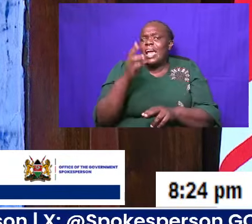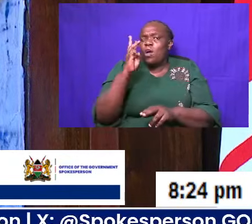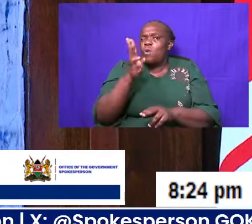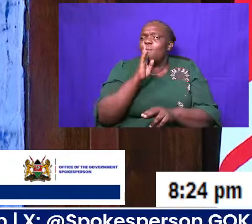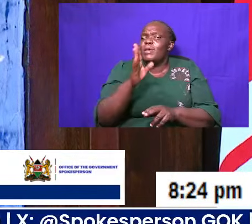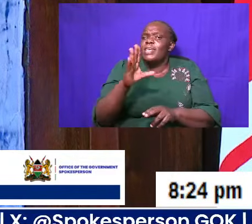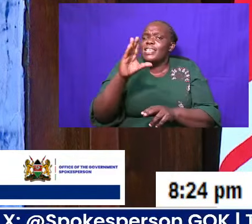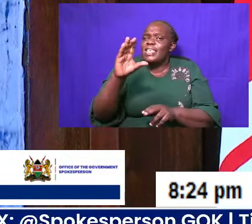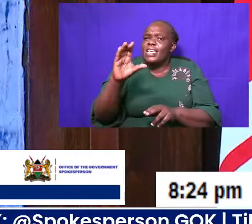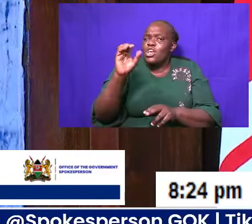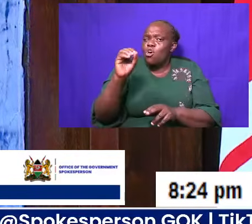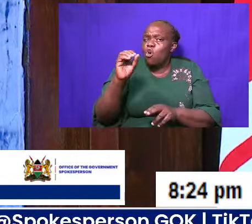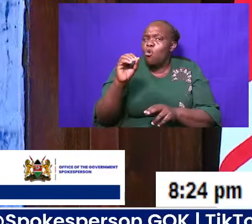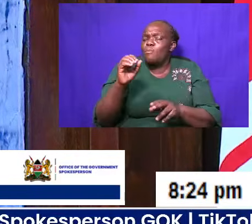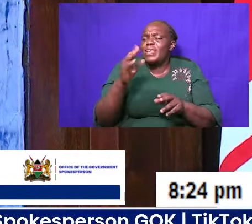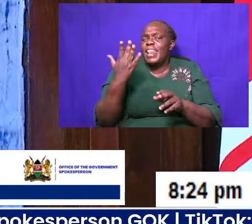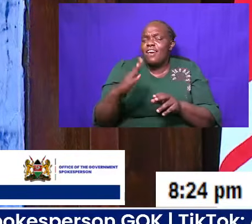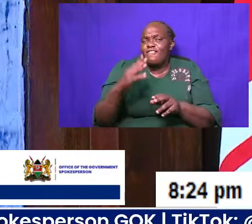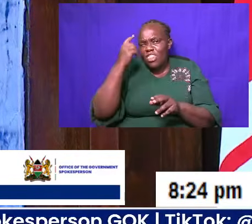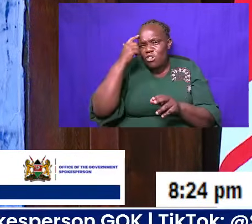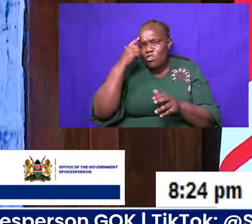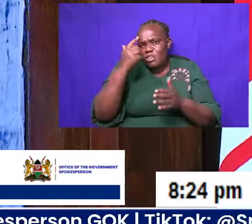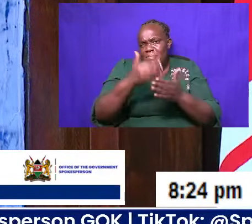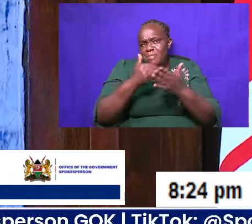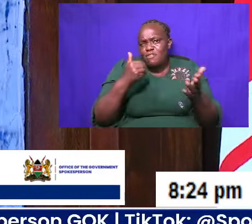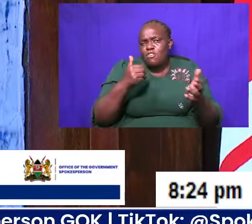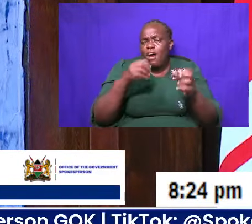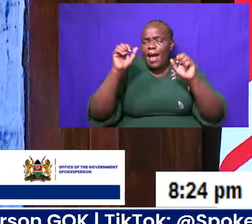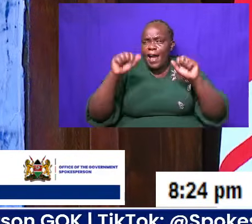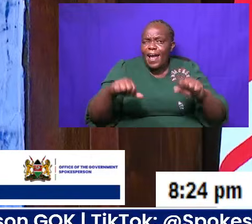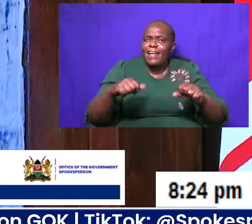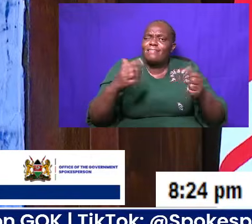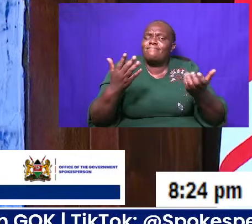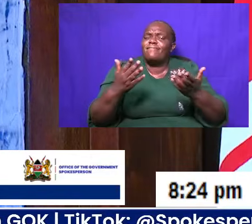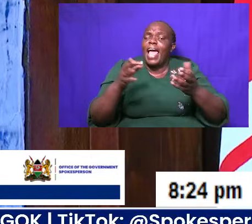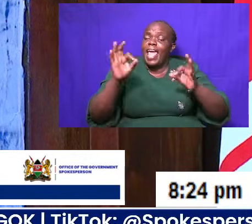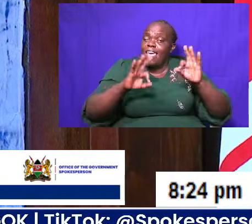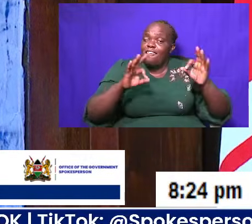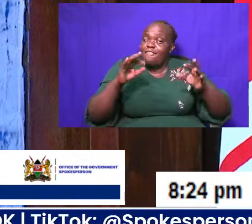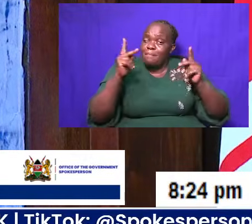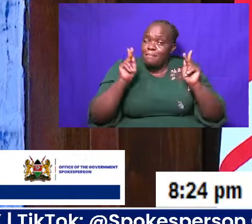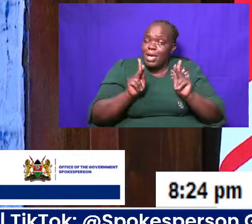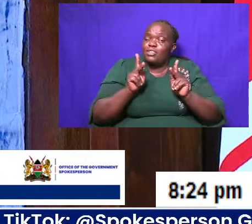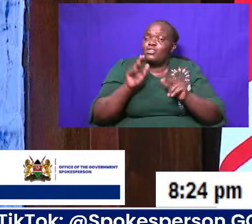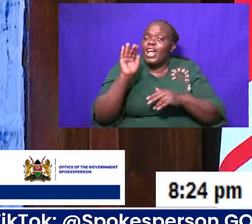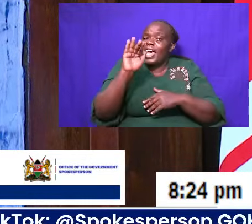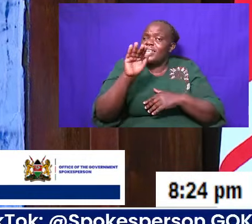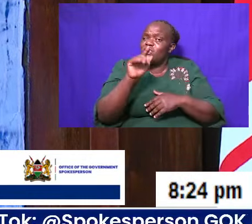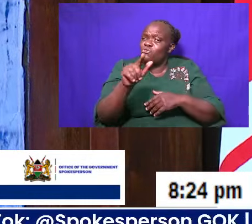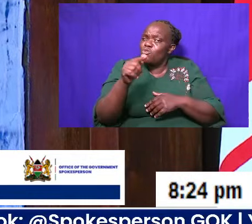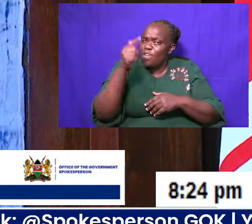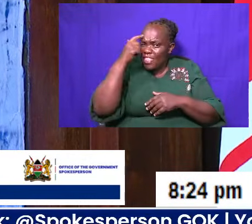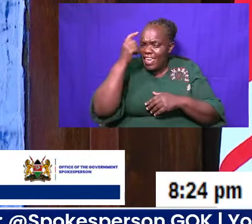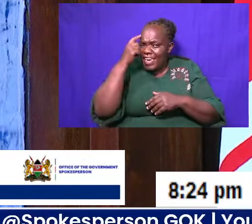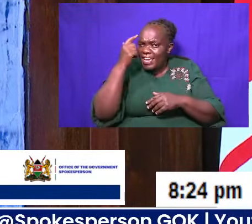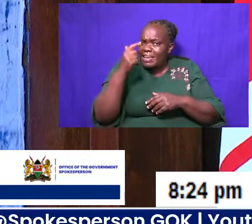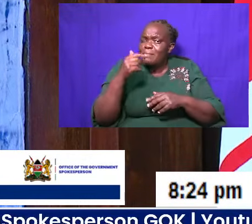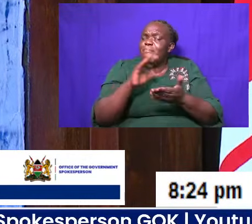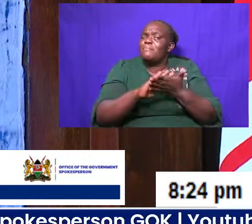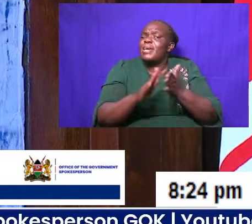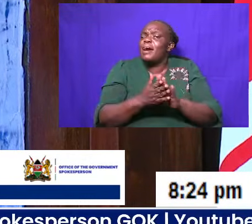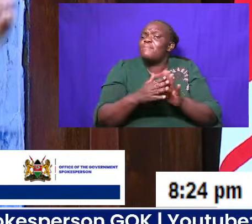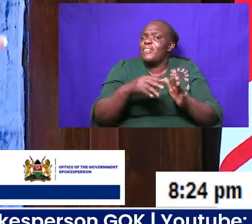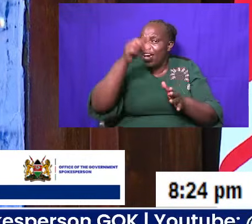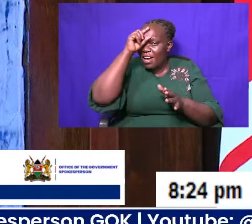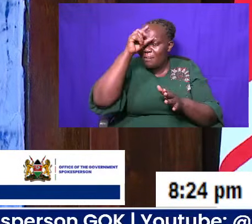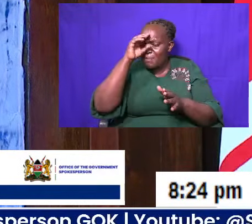never thought I'll be a CEO, but actually I never thought I can't be. You see, when someone asks you, did you ever think you'll become the government spokesperson?